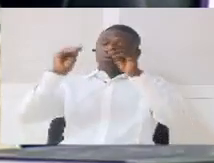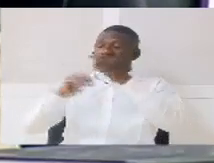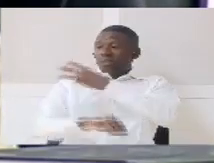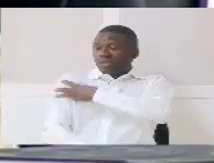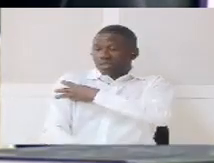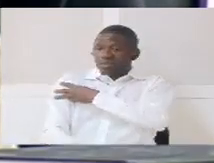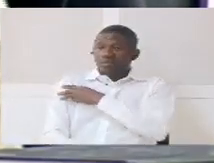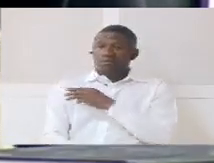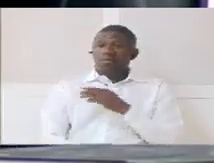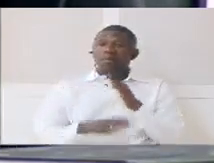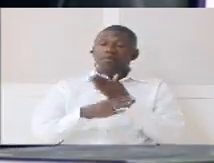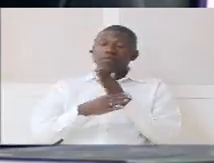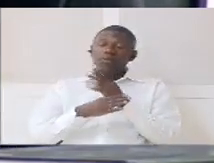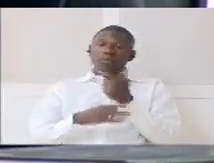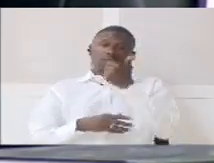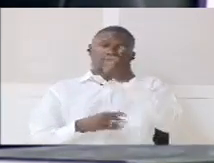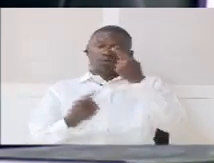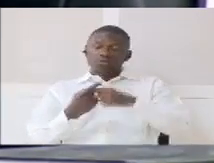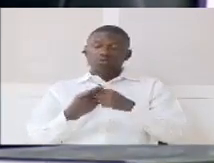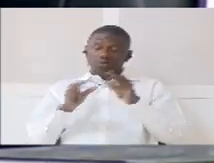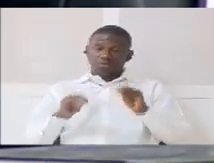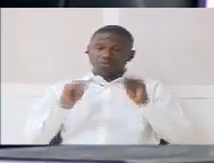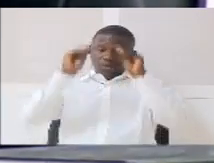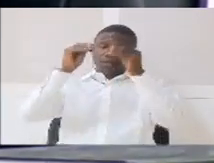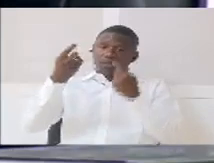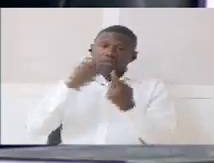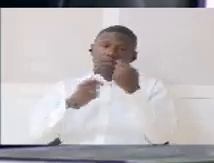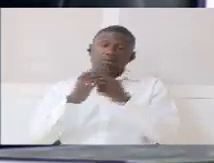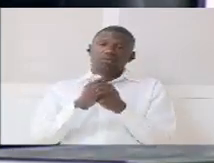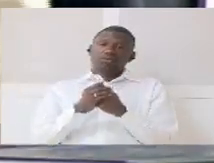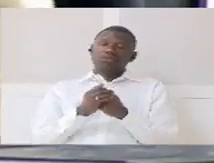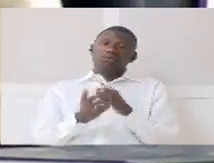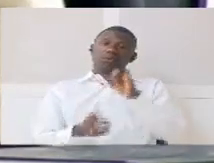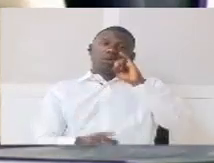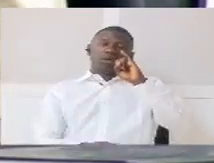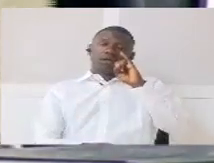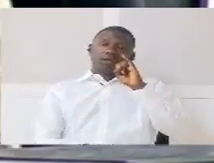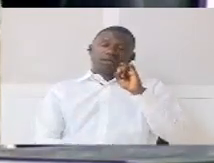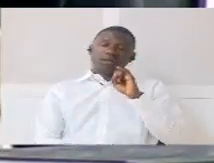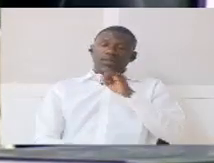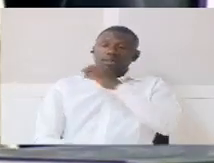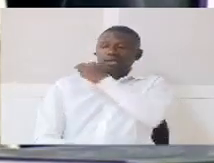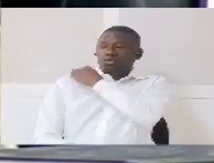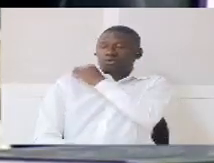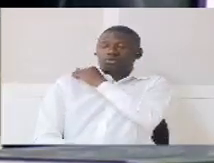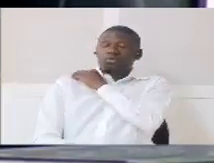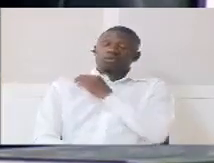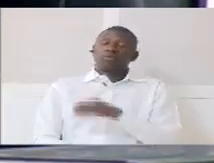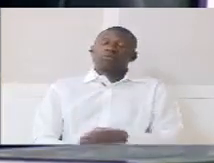within, of a sergeant. Within 6 months, you promote again. Within 6 months, I was promoted again. Yeah, to inspector. To an inspector. So ngajako. So